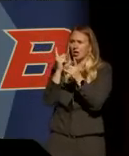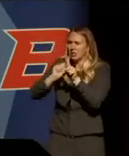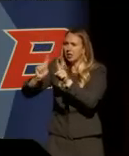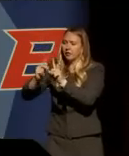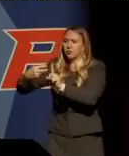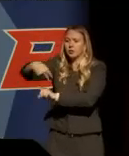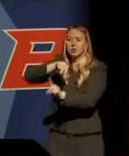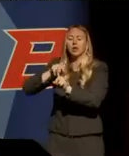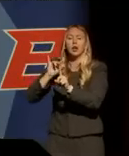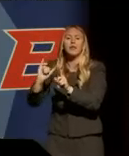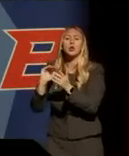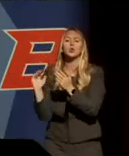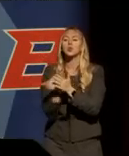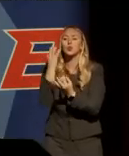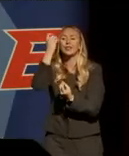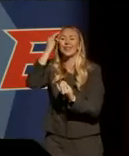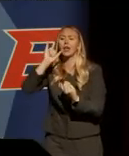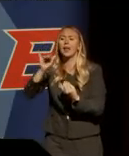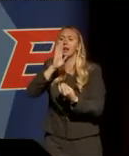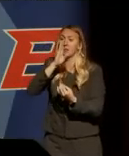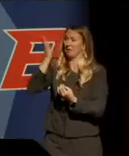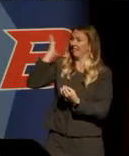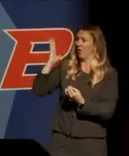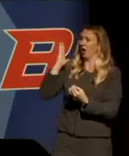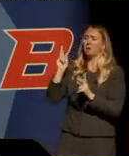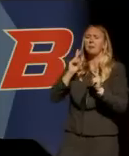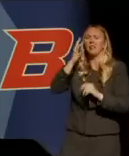that others haven't even imagined is possible.